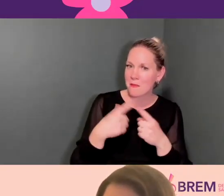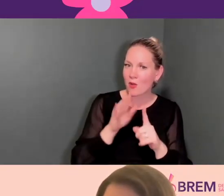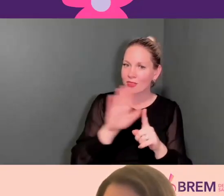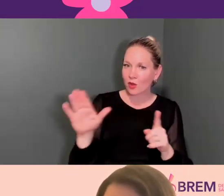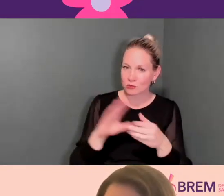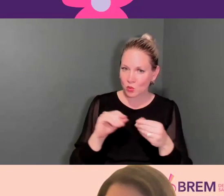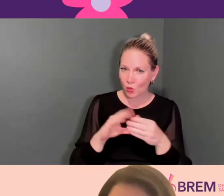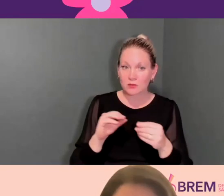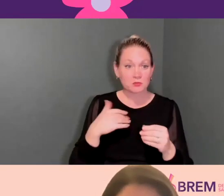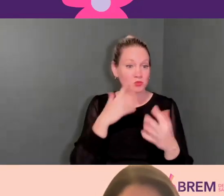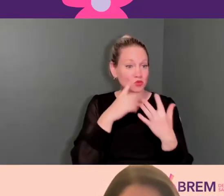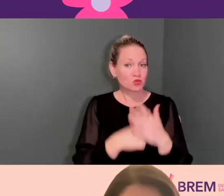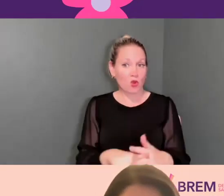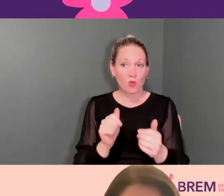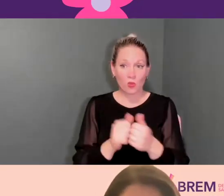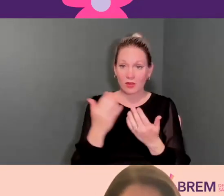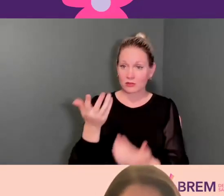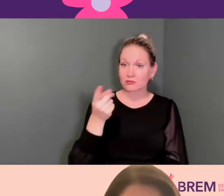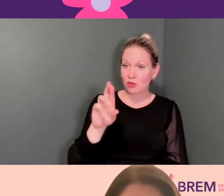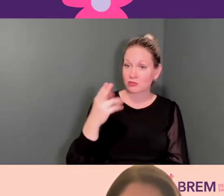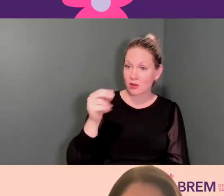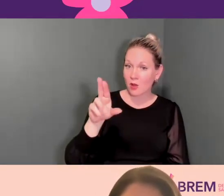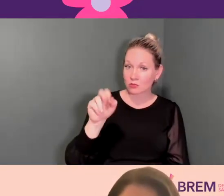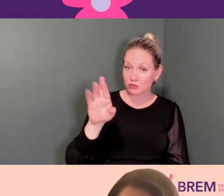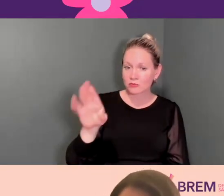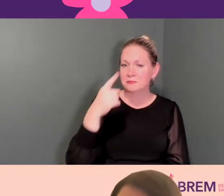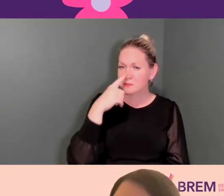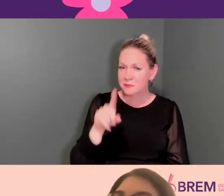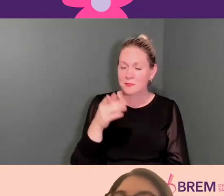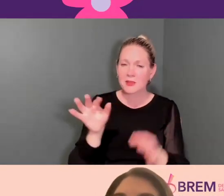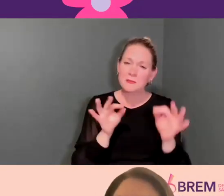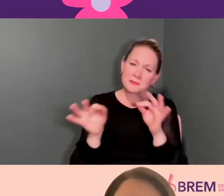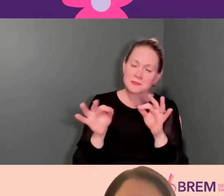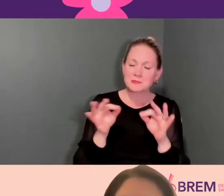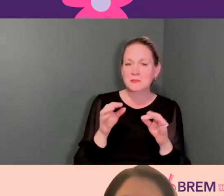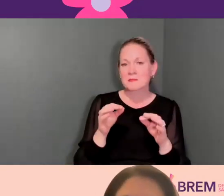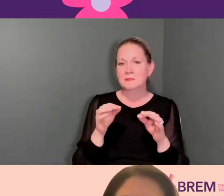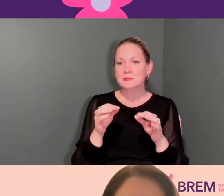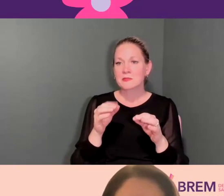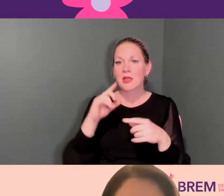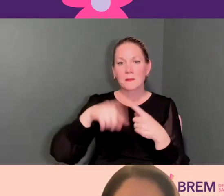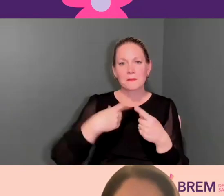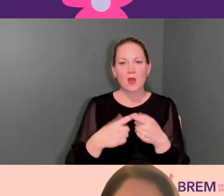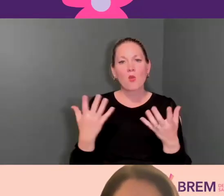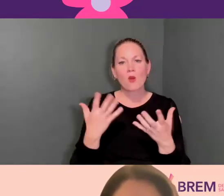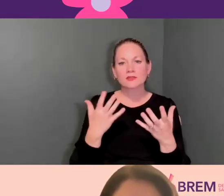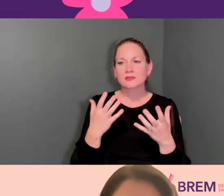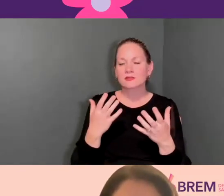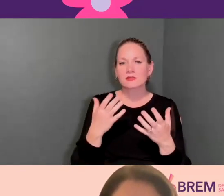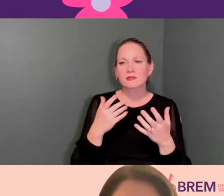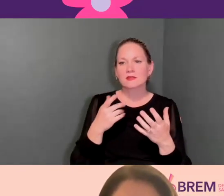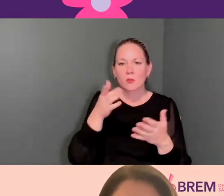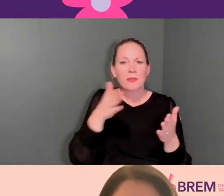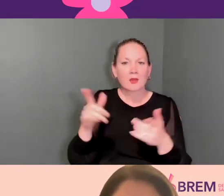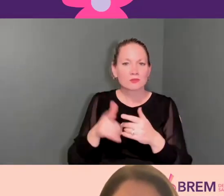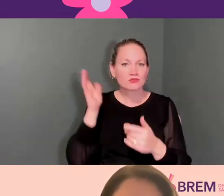let's start with you, Dr. Hauser, and maybe you can also give us a quick overview or preview of the actionable information you plan to share with